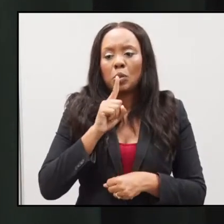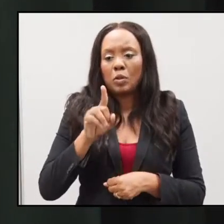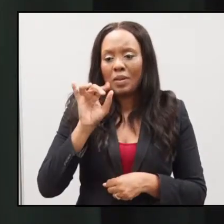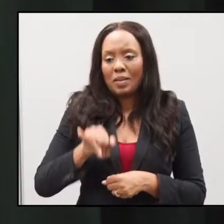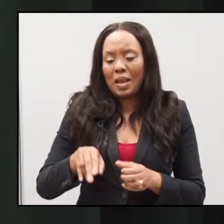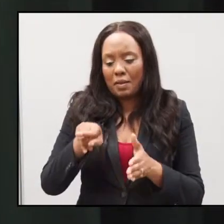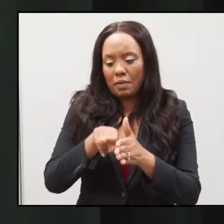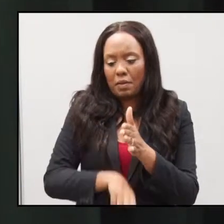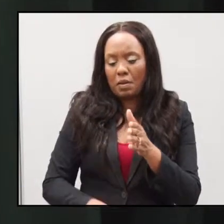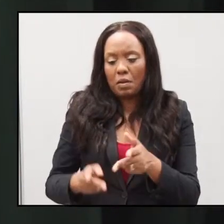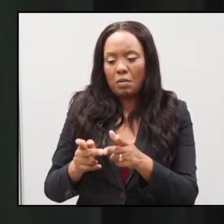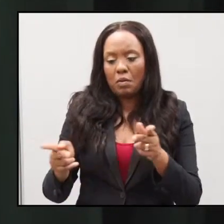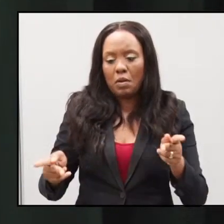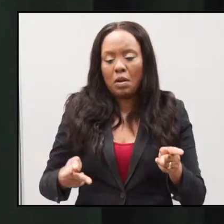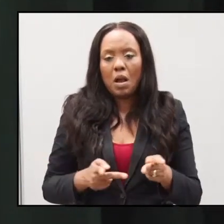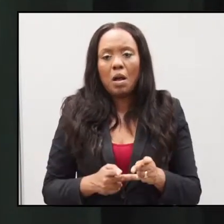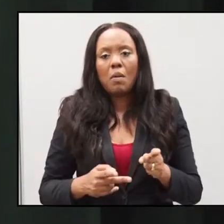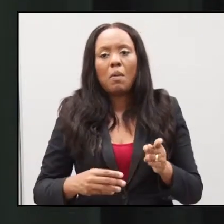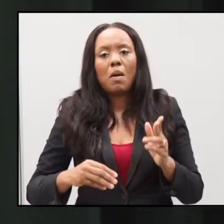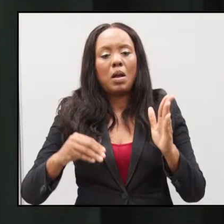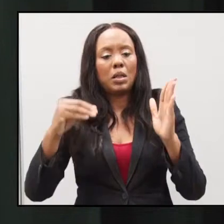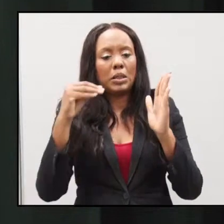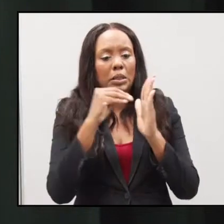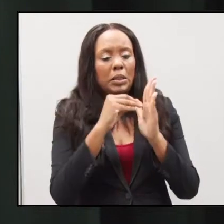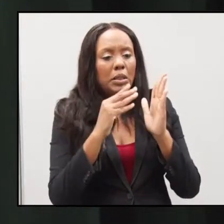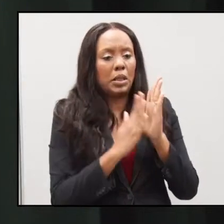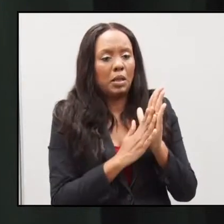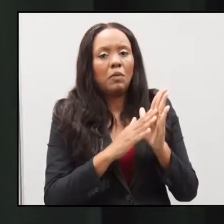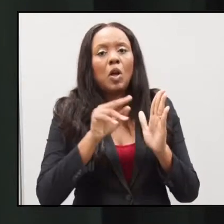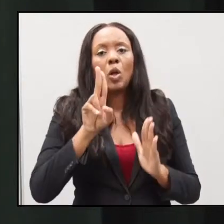UNESCO's slave route signage process.